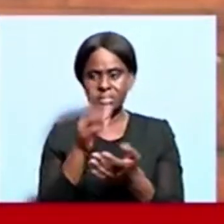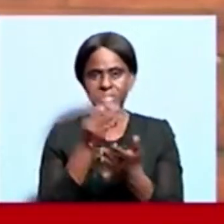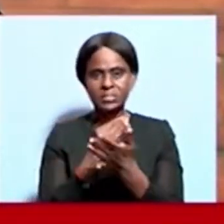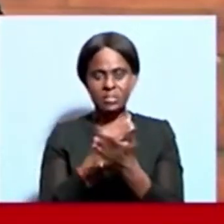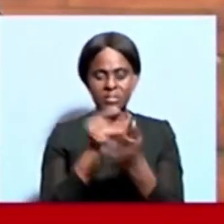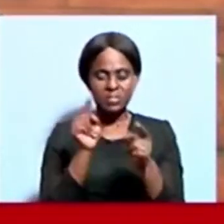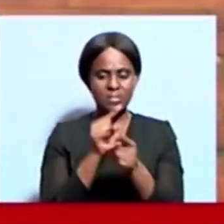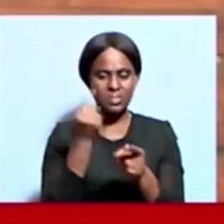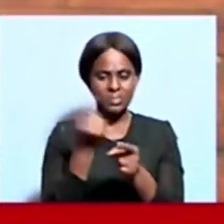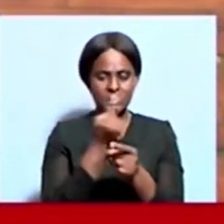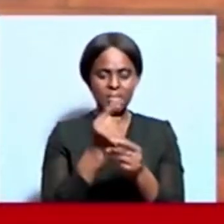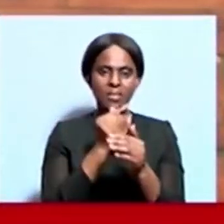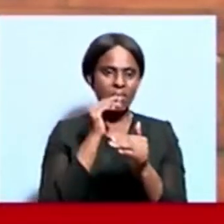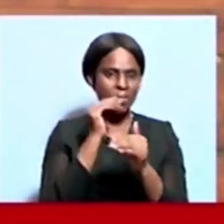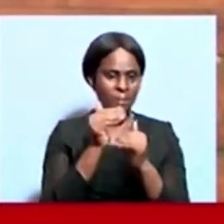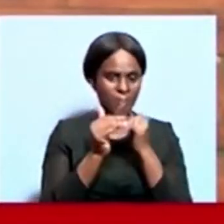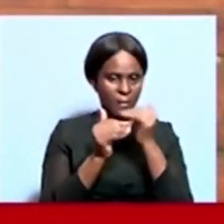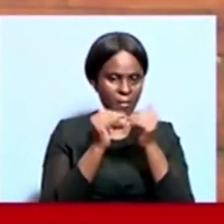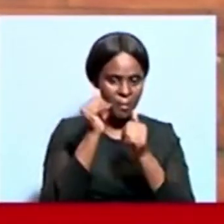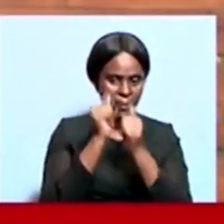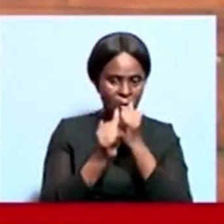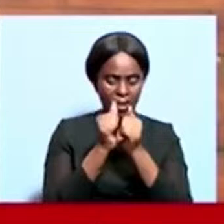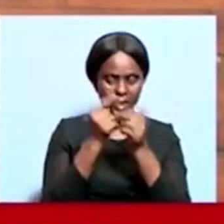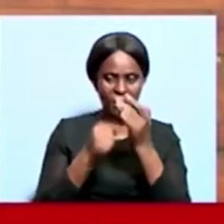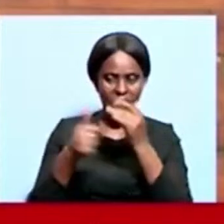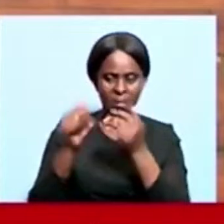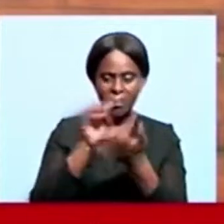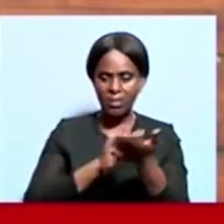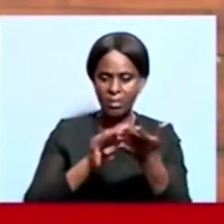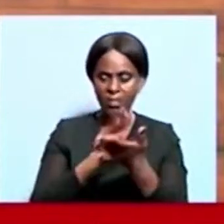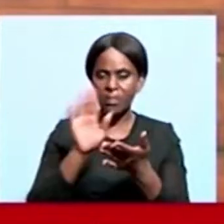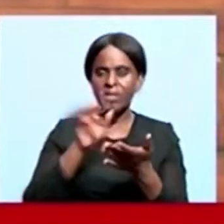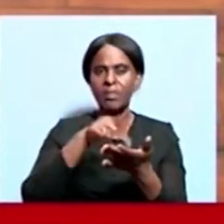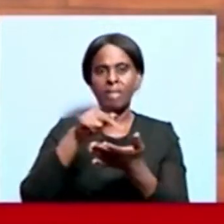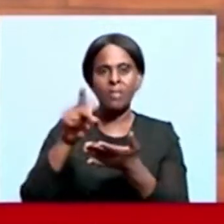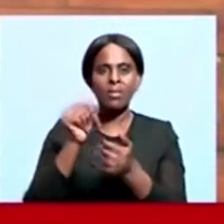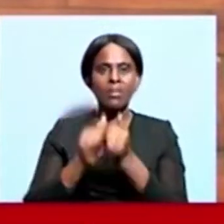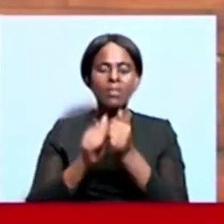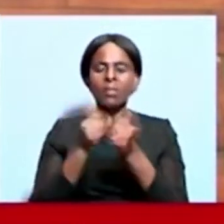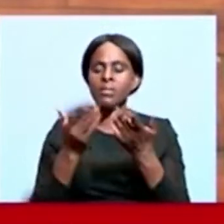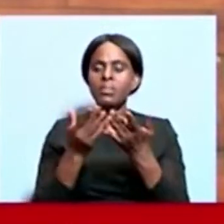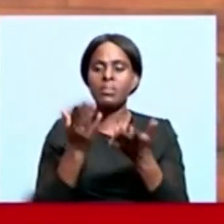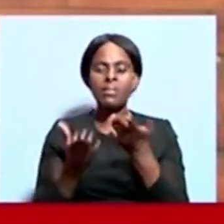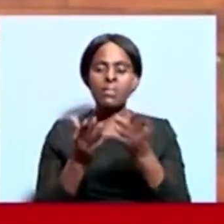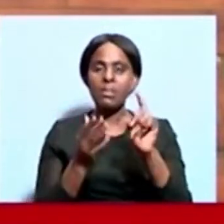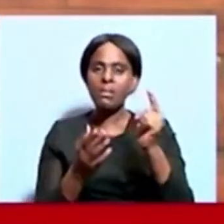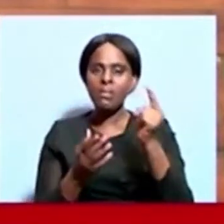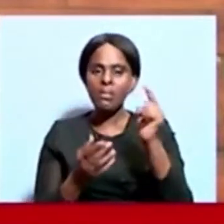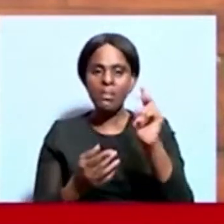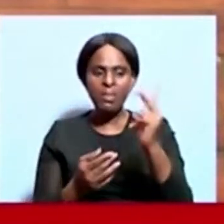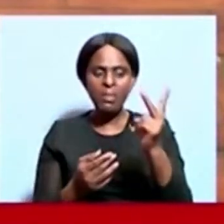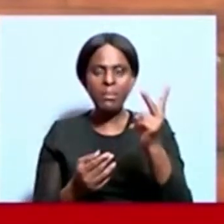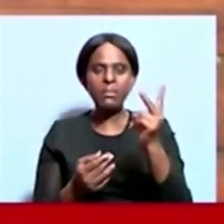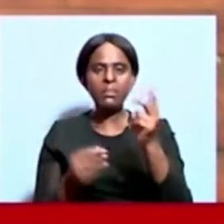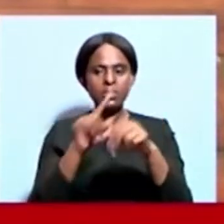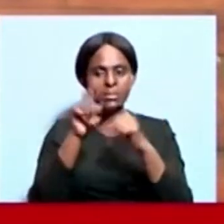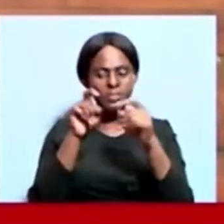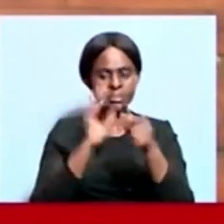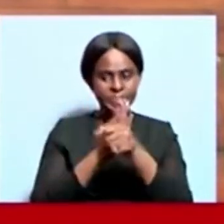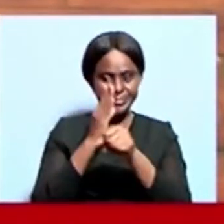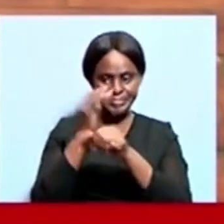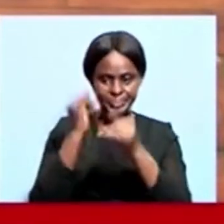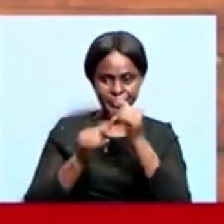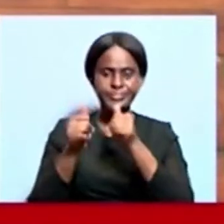are based on stages. On which stages were you basing your payments? Maybe the first two questions, then we shall give